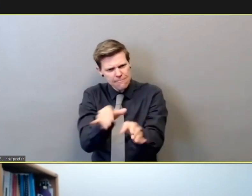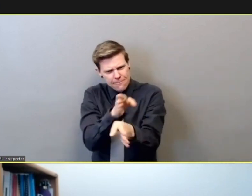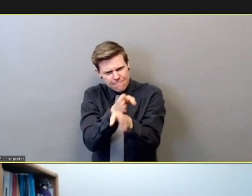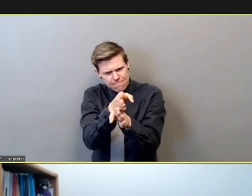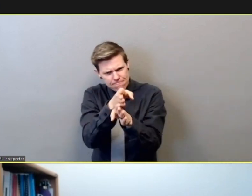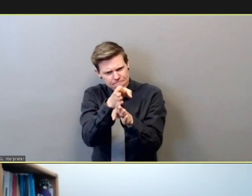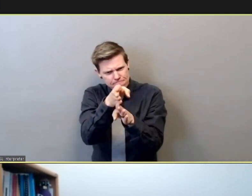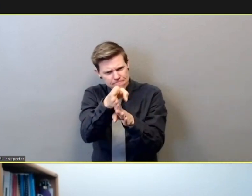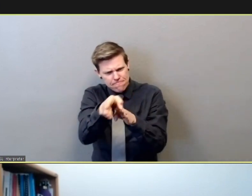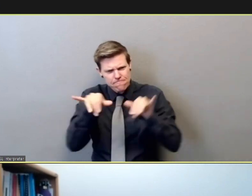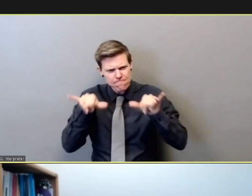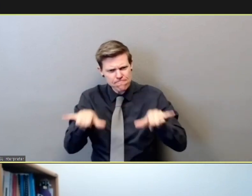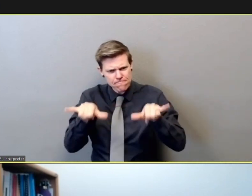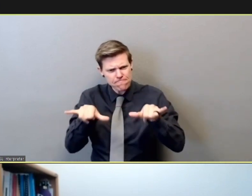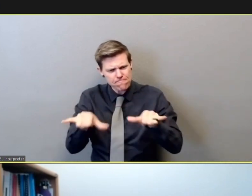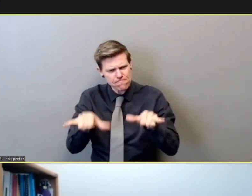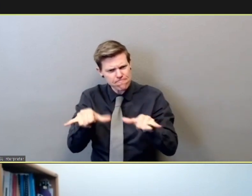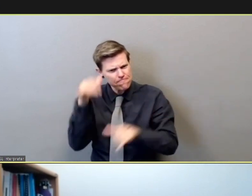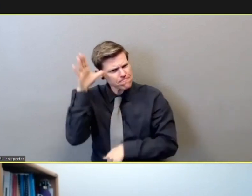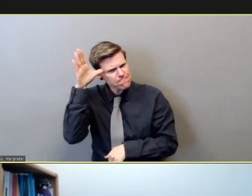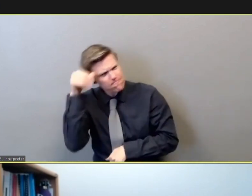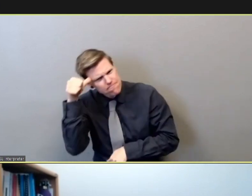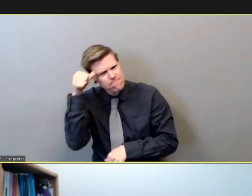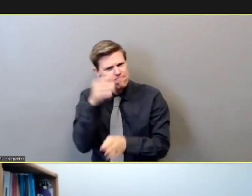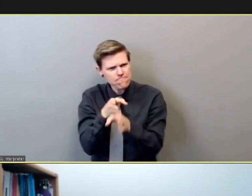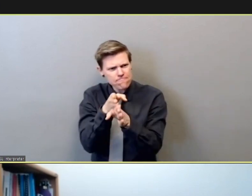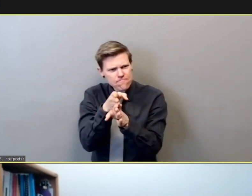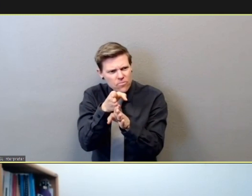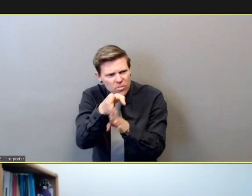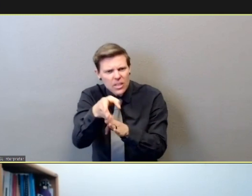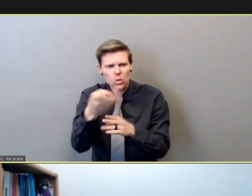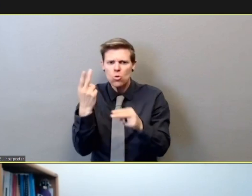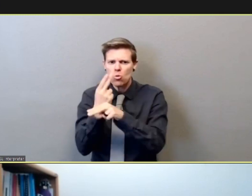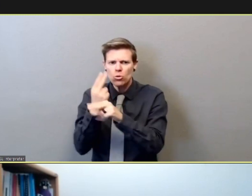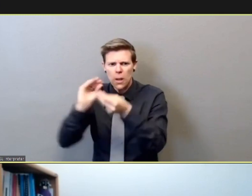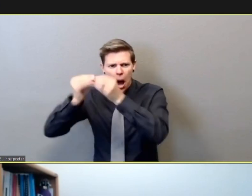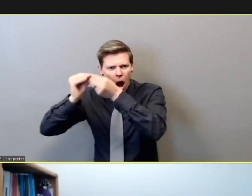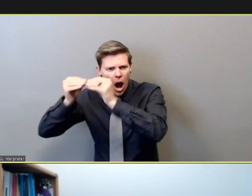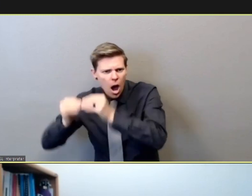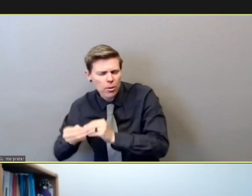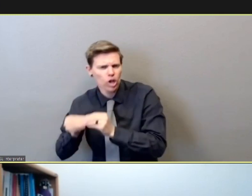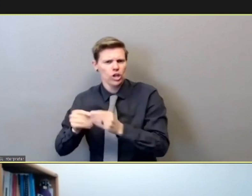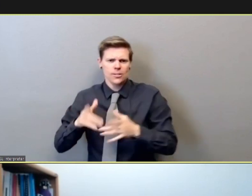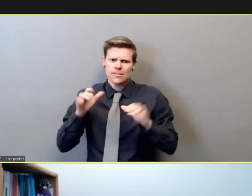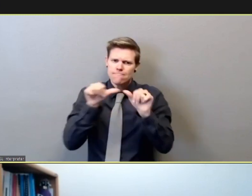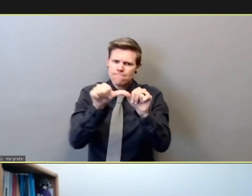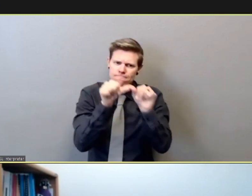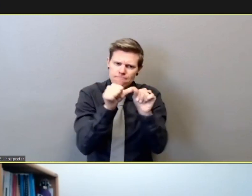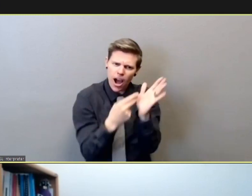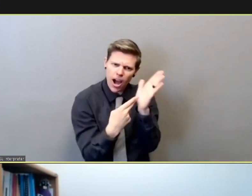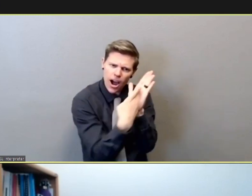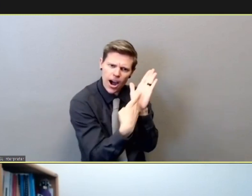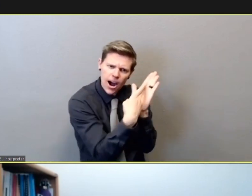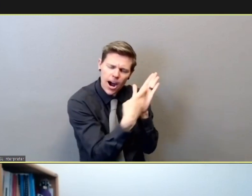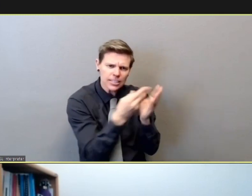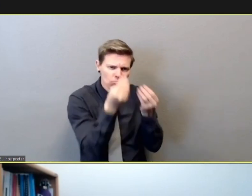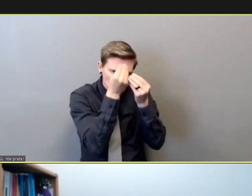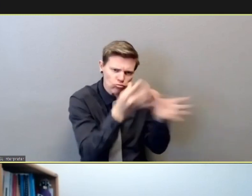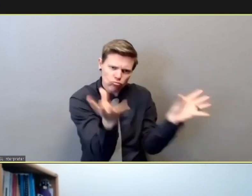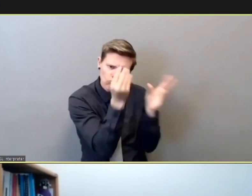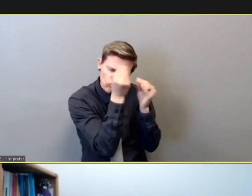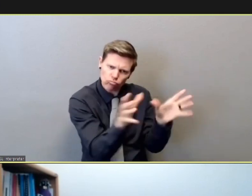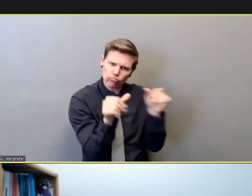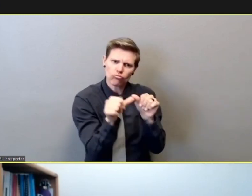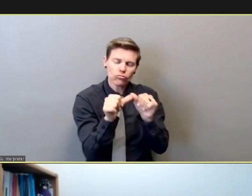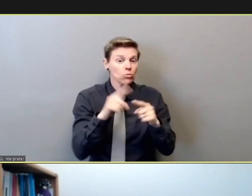to make the data public. I think that has put us in an amazingly good position in the state. A lot of our success